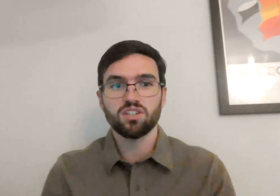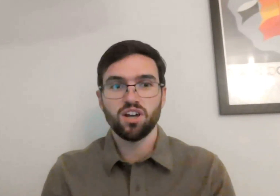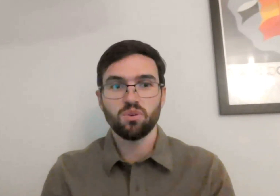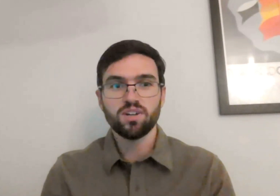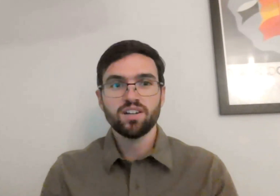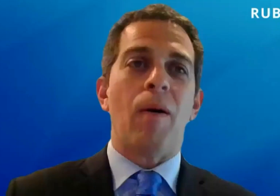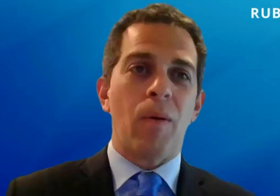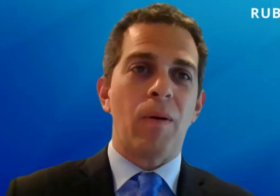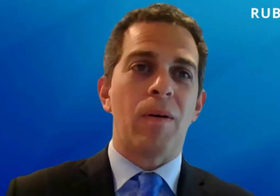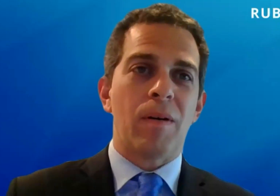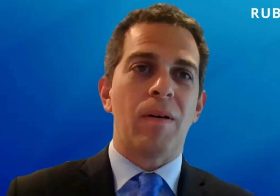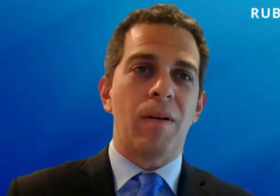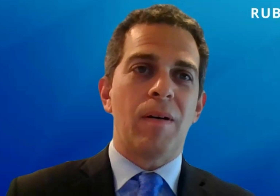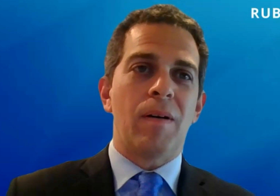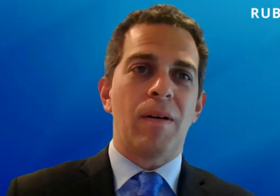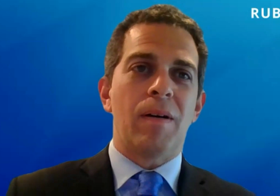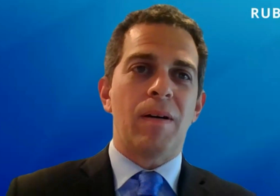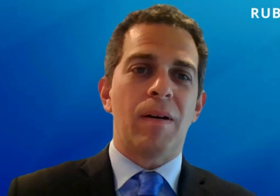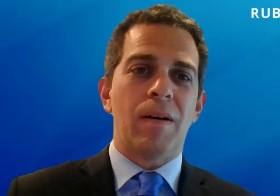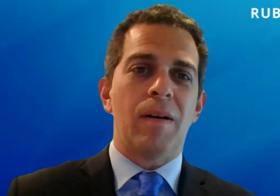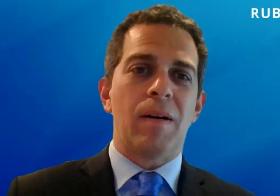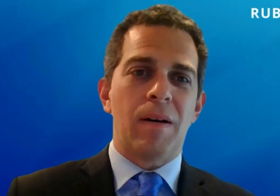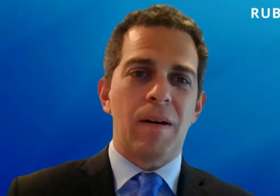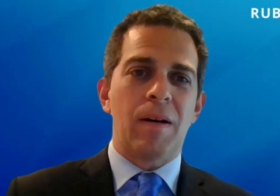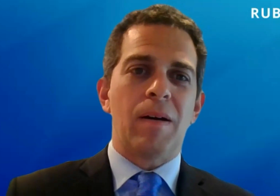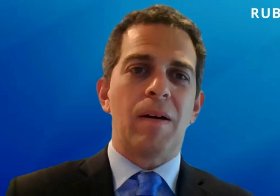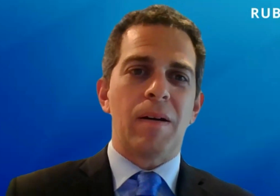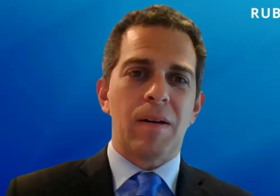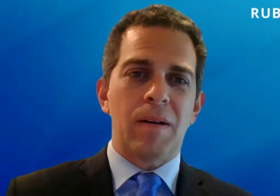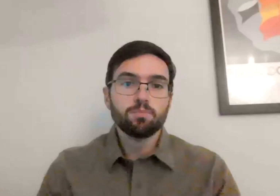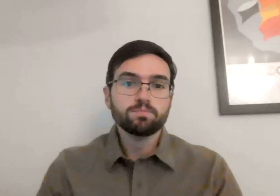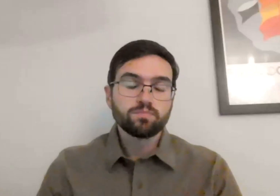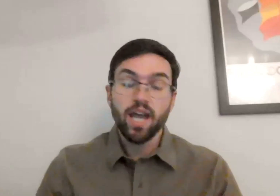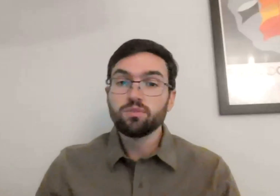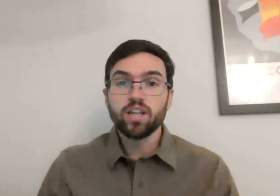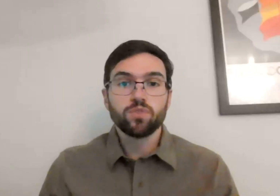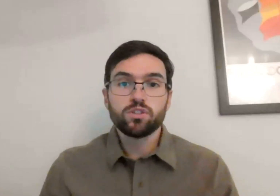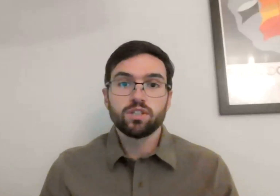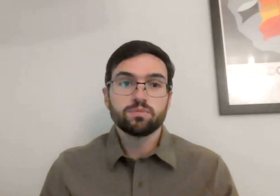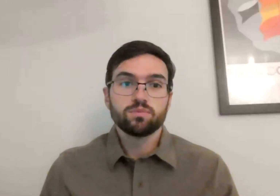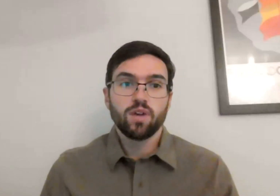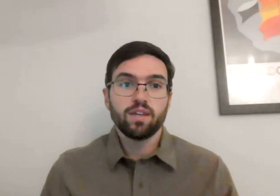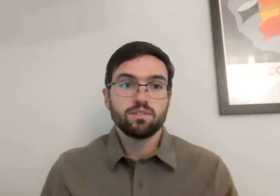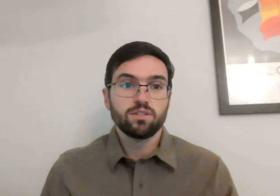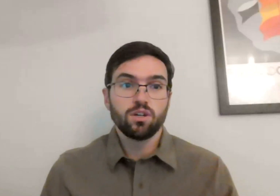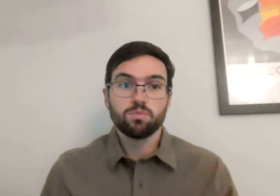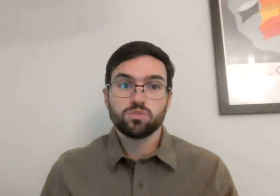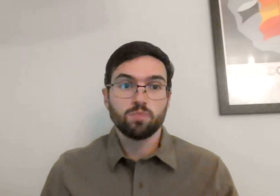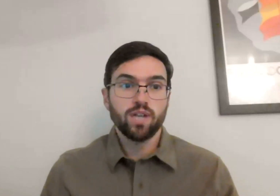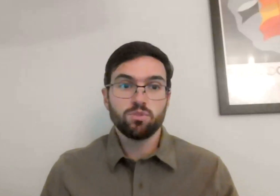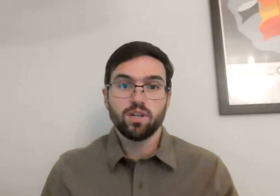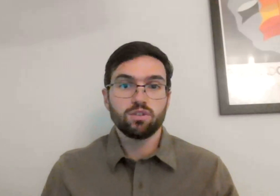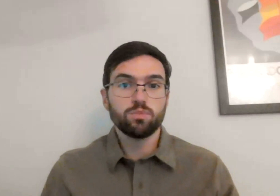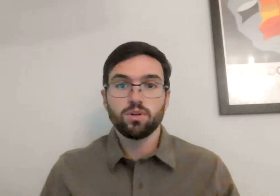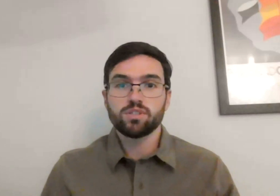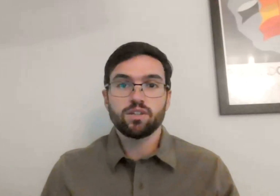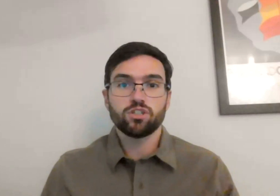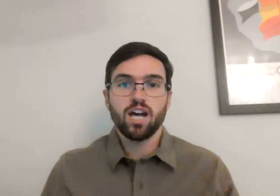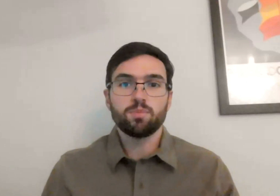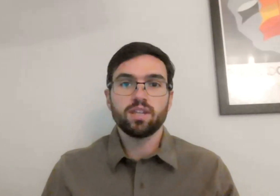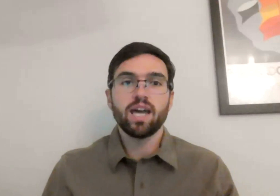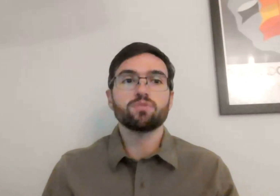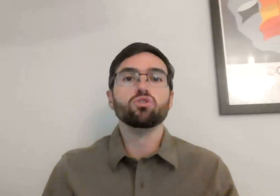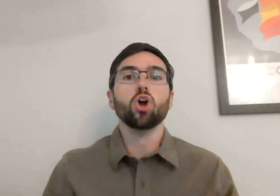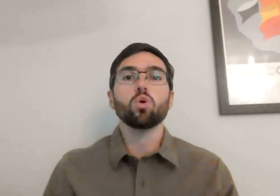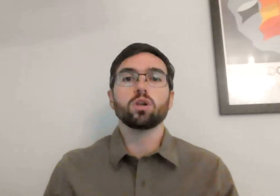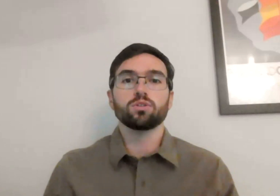they needed to know, Wow. right? It happens. It happens. And vice versa, right? Sometimes you get a new person on a